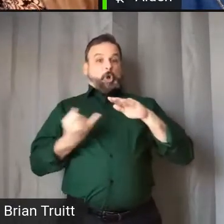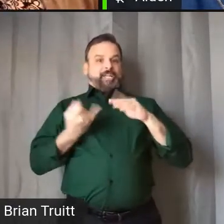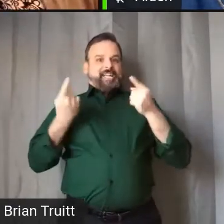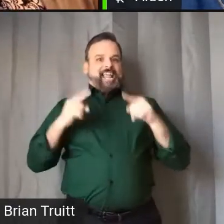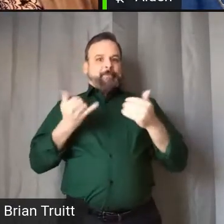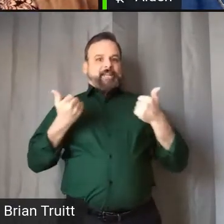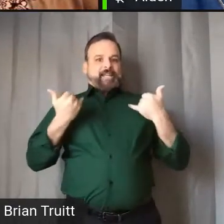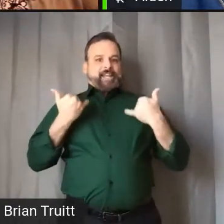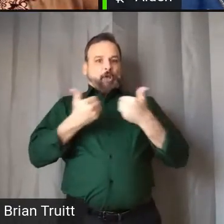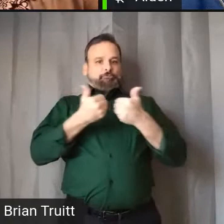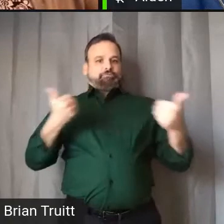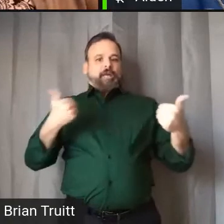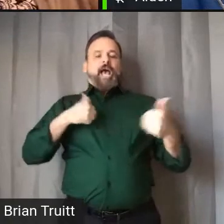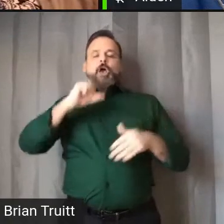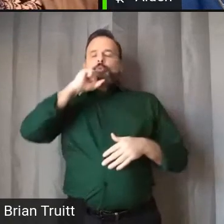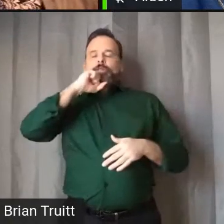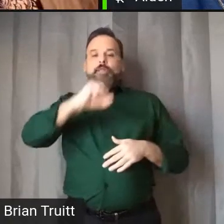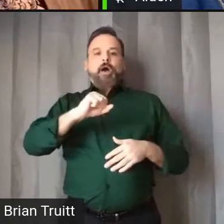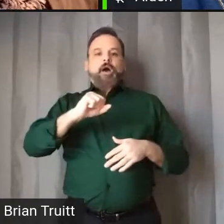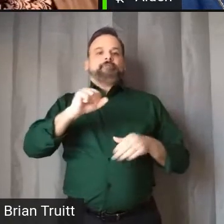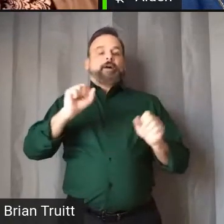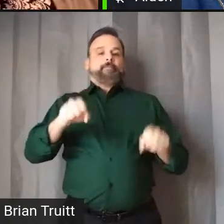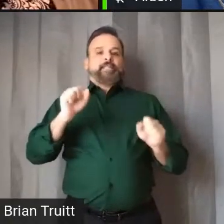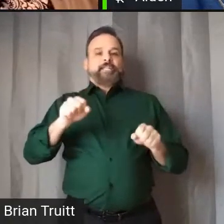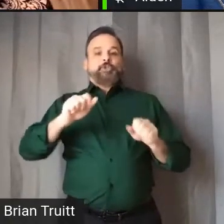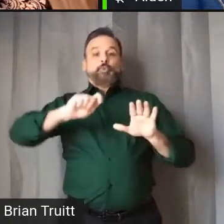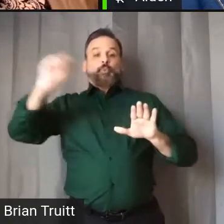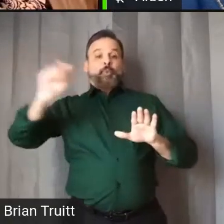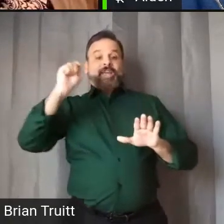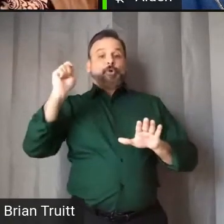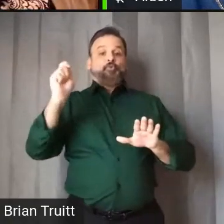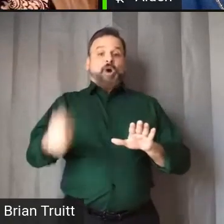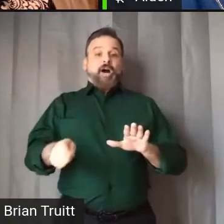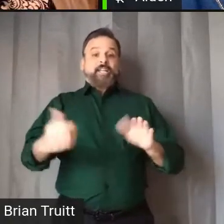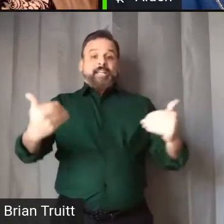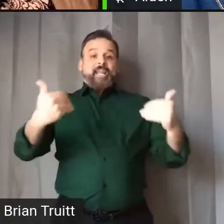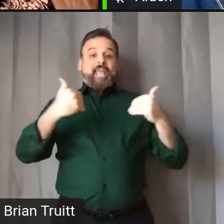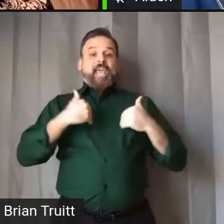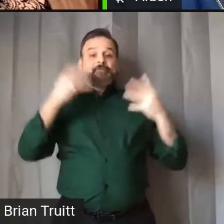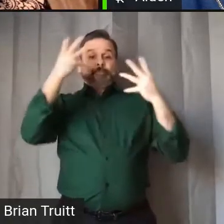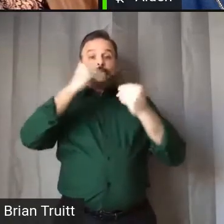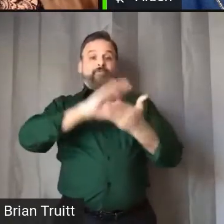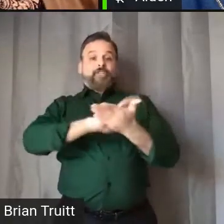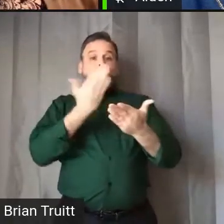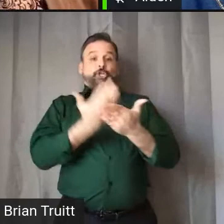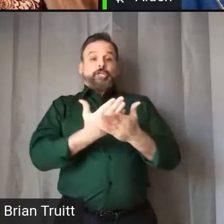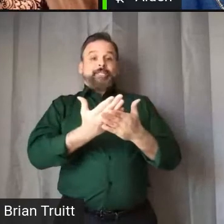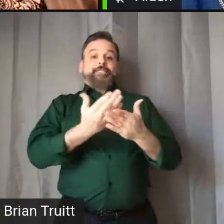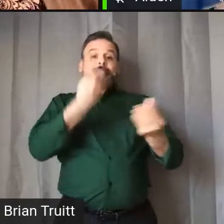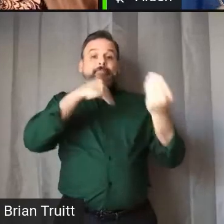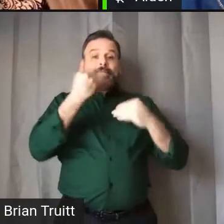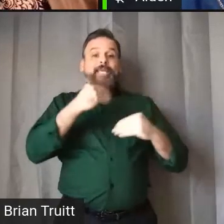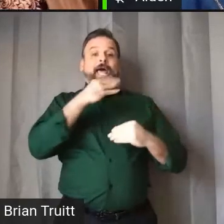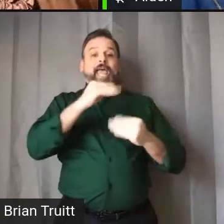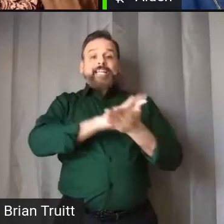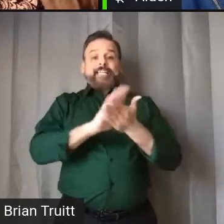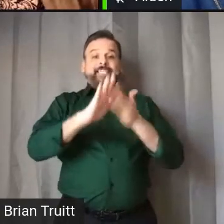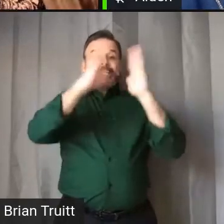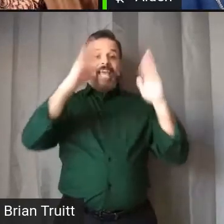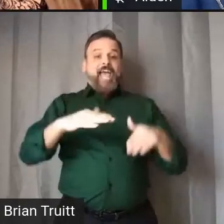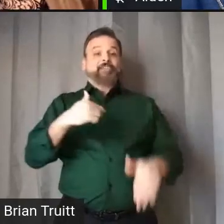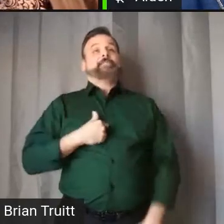would love the ability to just sort of like wave a wand and have a beautifully cooked meal and a clean house because I'm so tired of